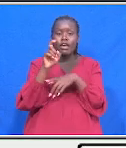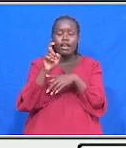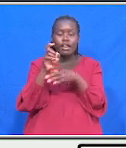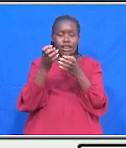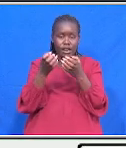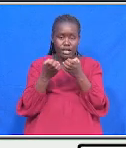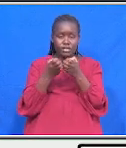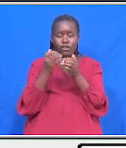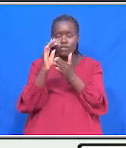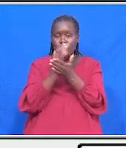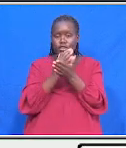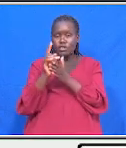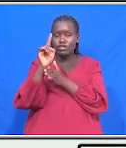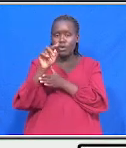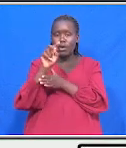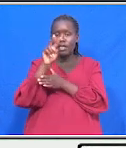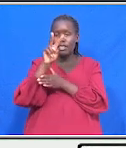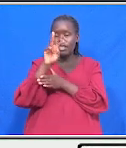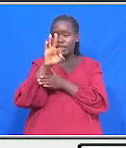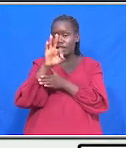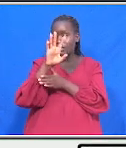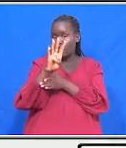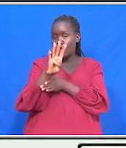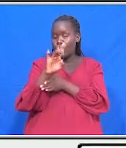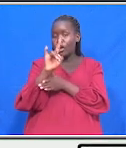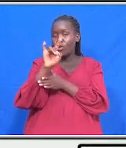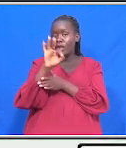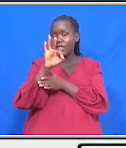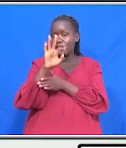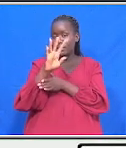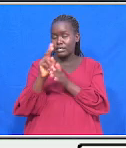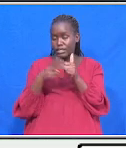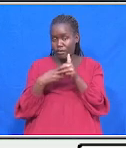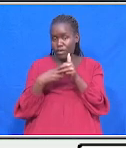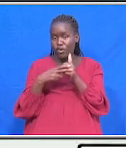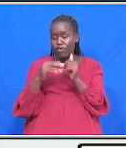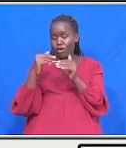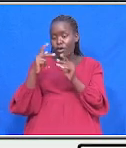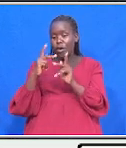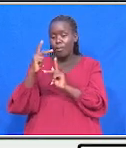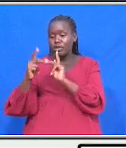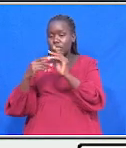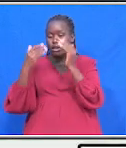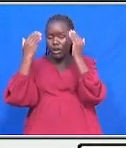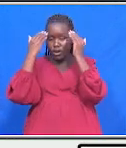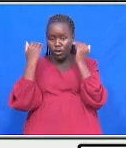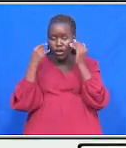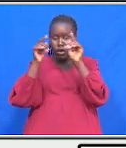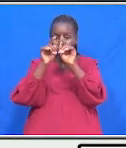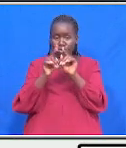134 and section 137 of the Criminal Procedure Code, hence ordering its